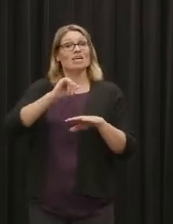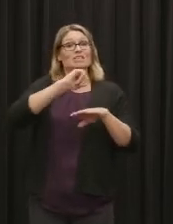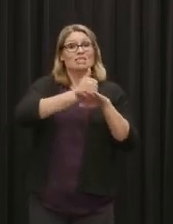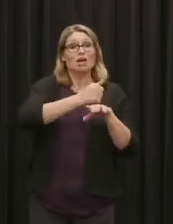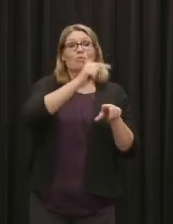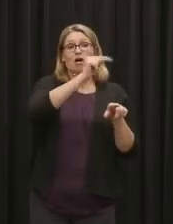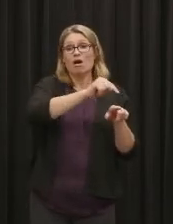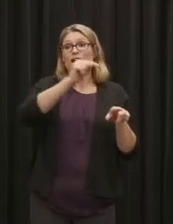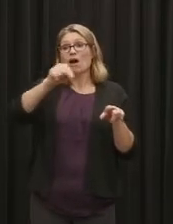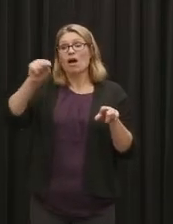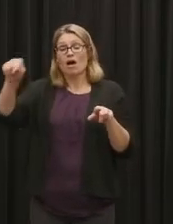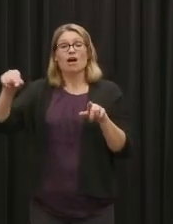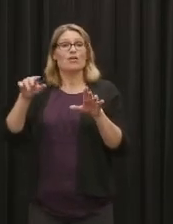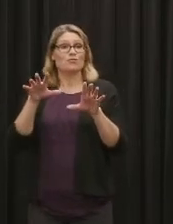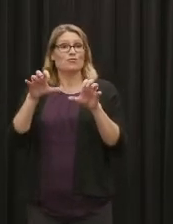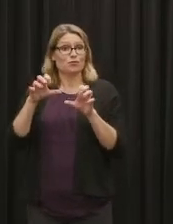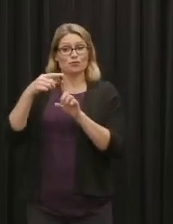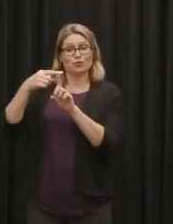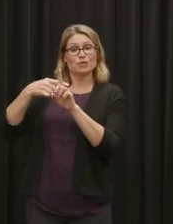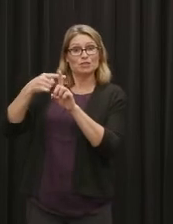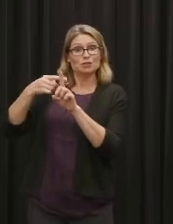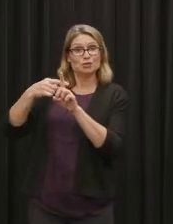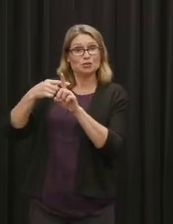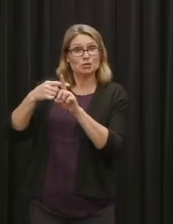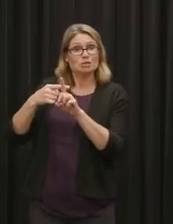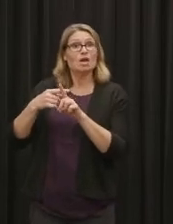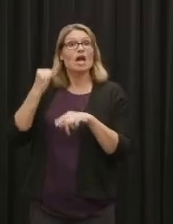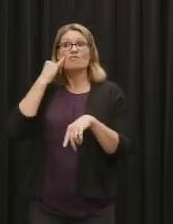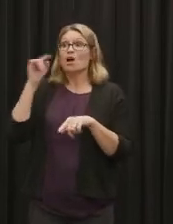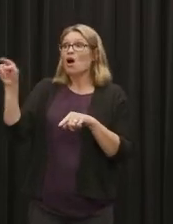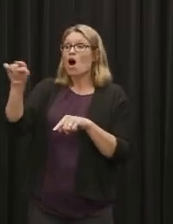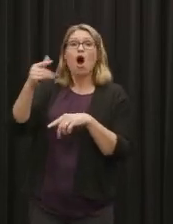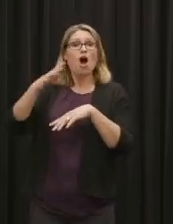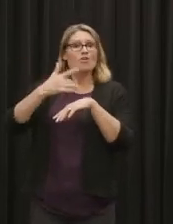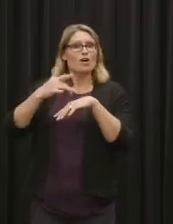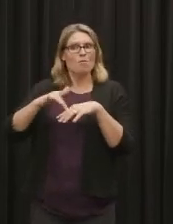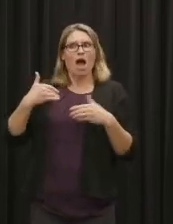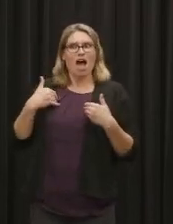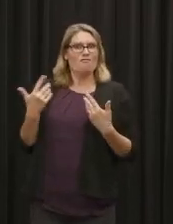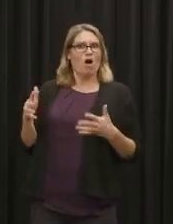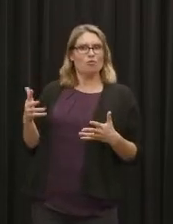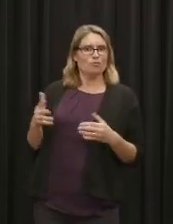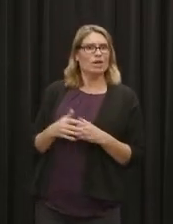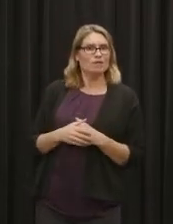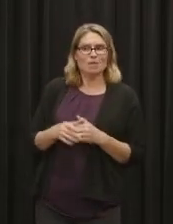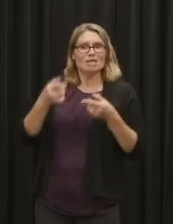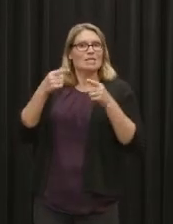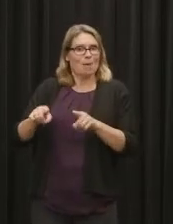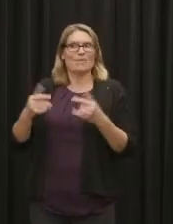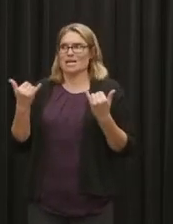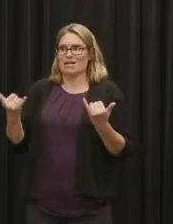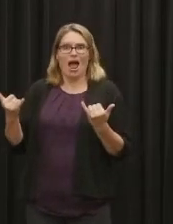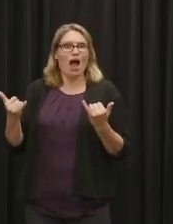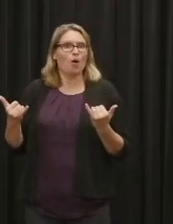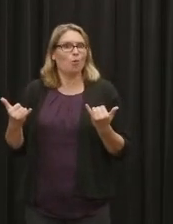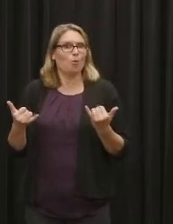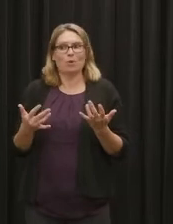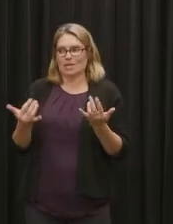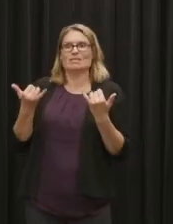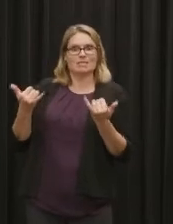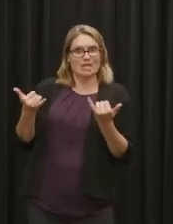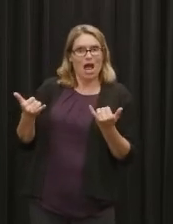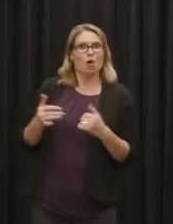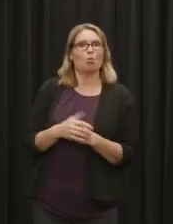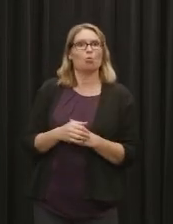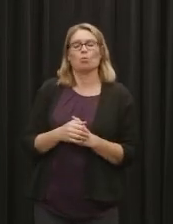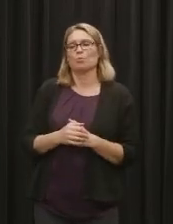other locations in the province and identifying those that are available already in place is happening now.